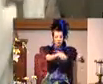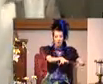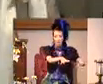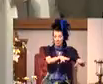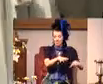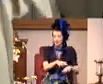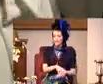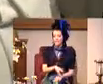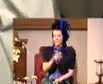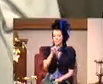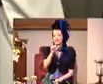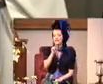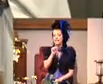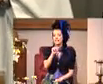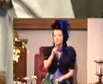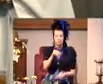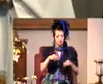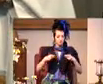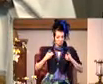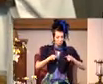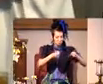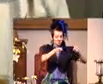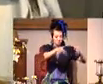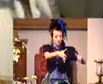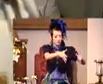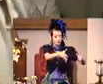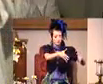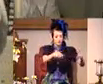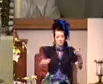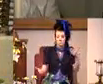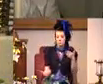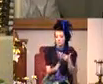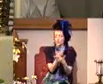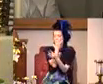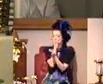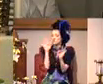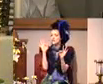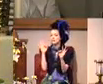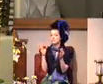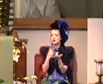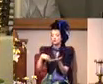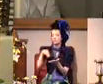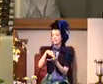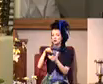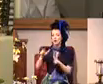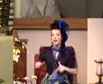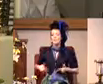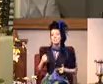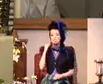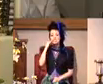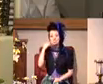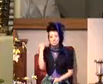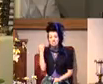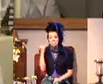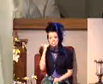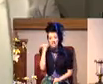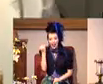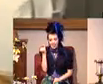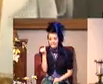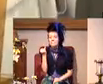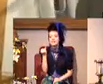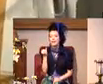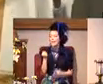freedom of a resurrected life? Jealousies. That's a big one. Many of us